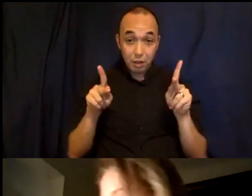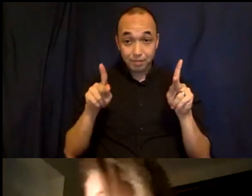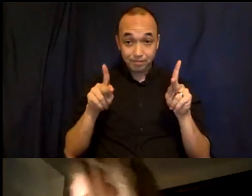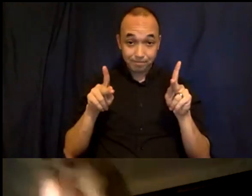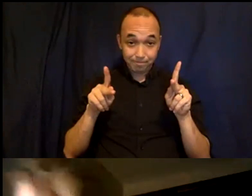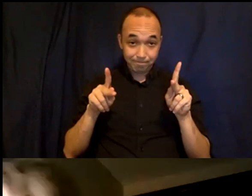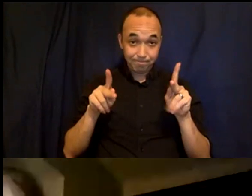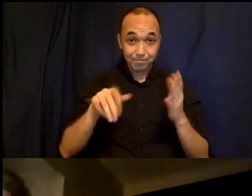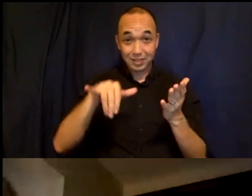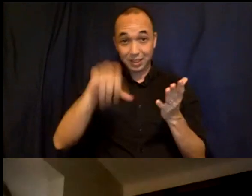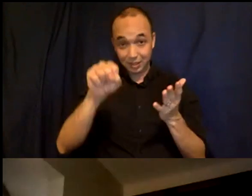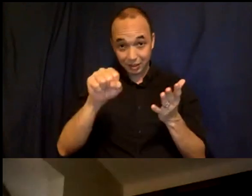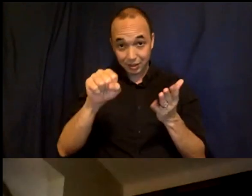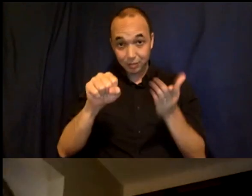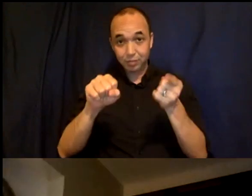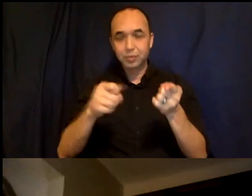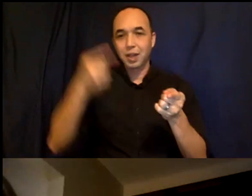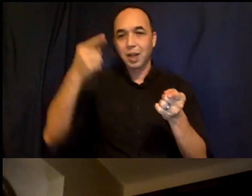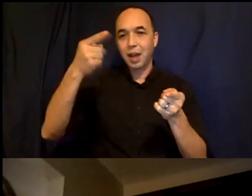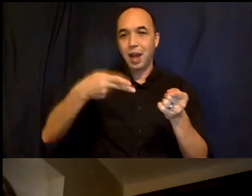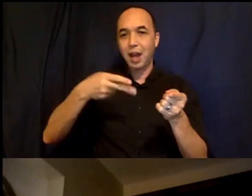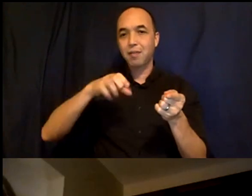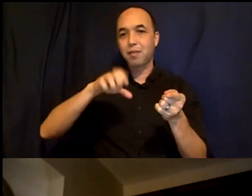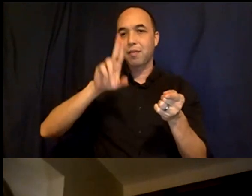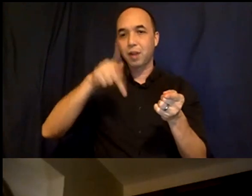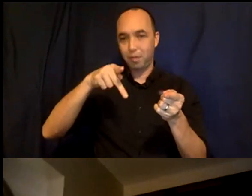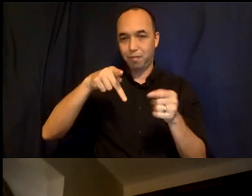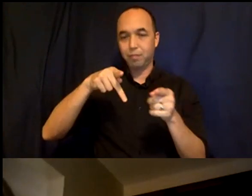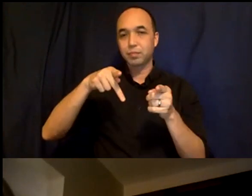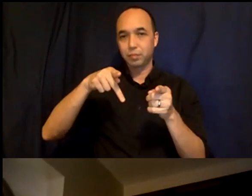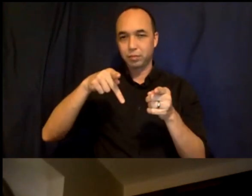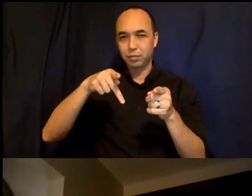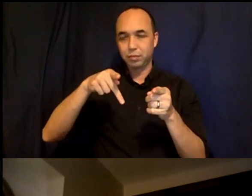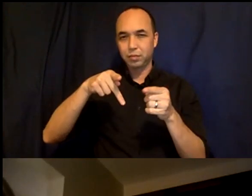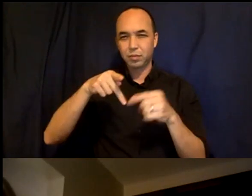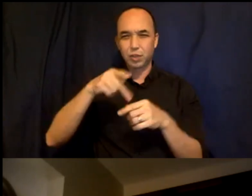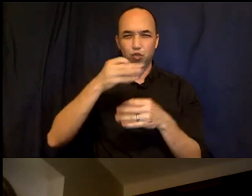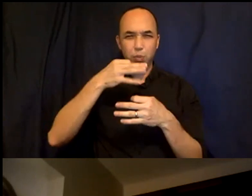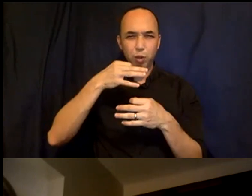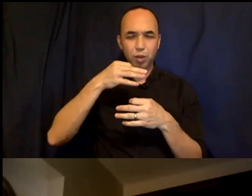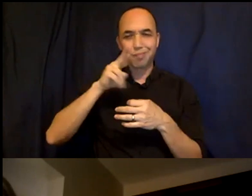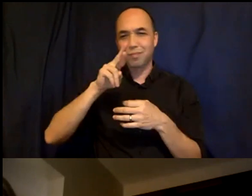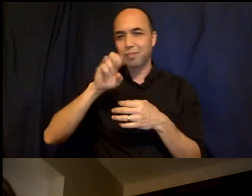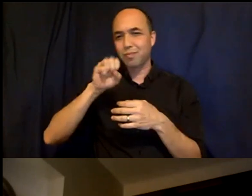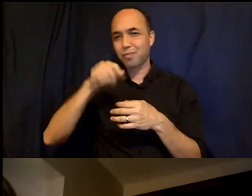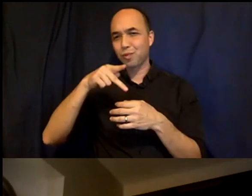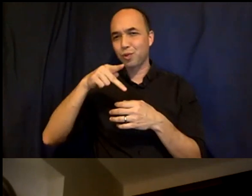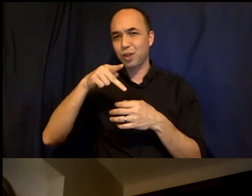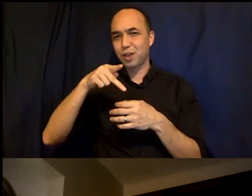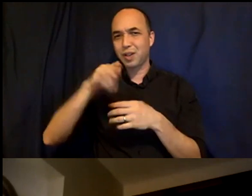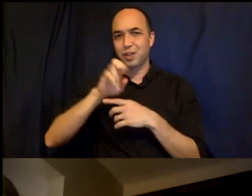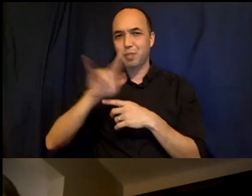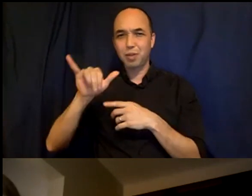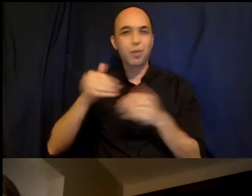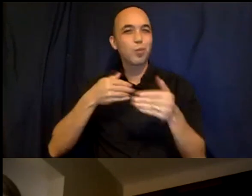Right here, this is a half a cup of, this is, I think, strawberry or raspberry. Any jam will do. I went with something that was